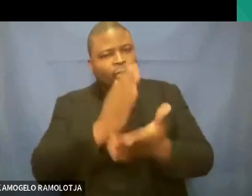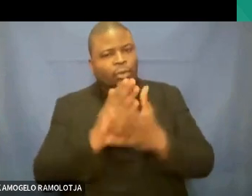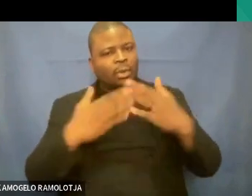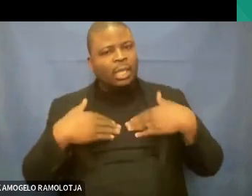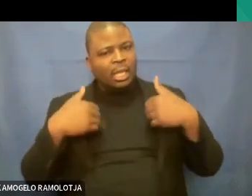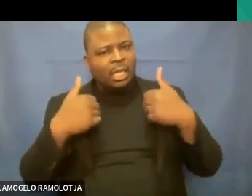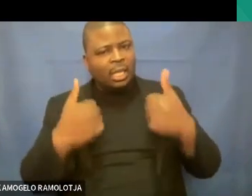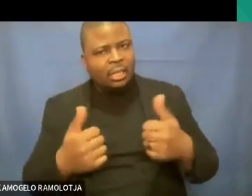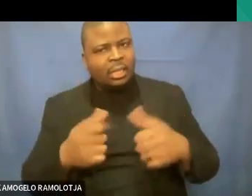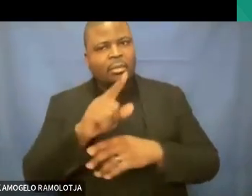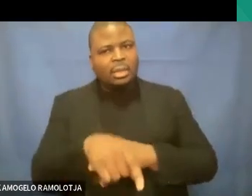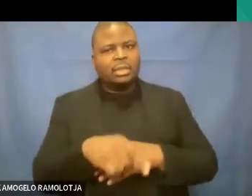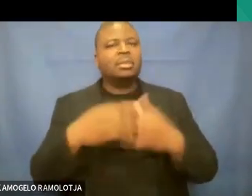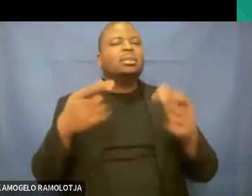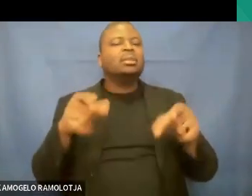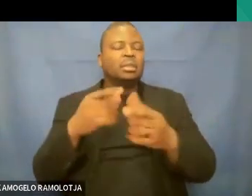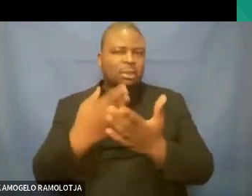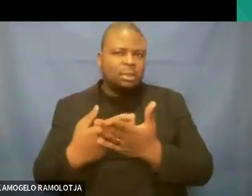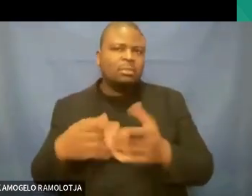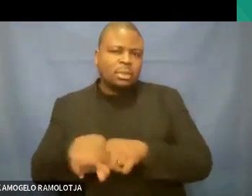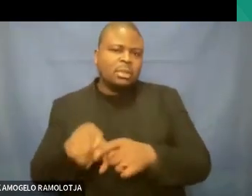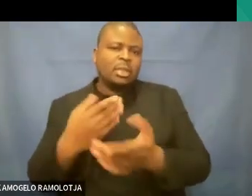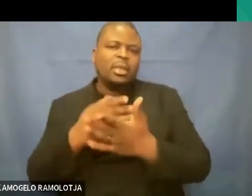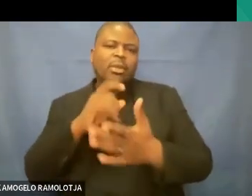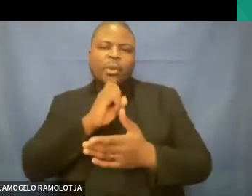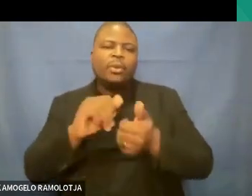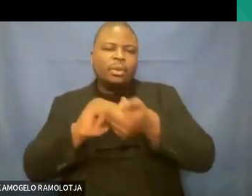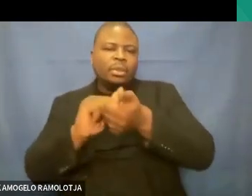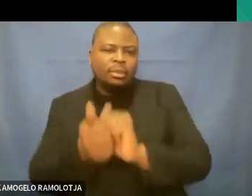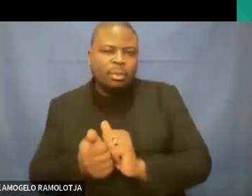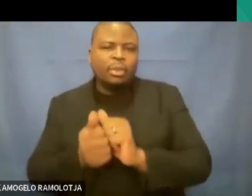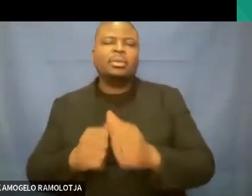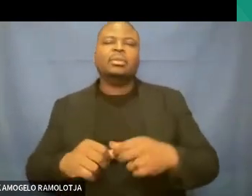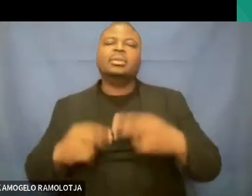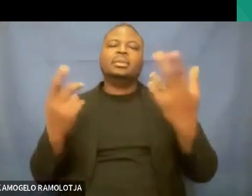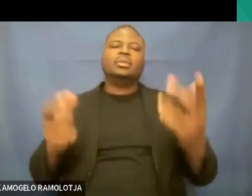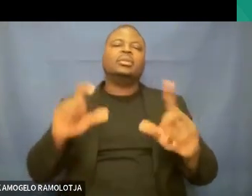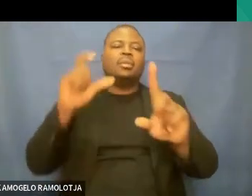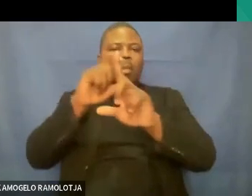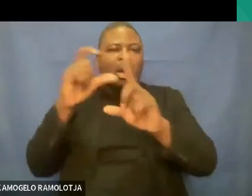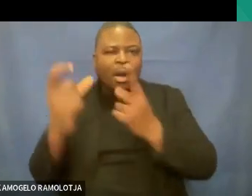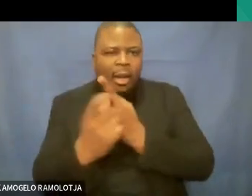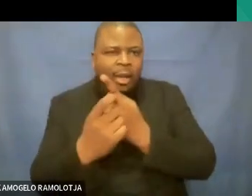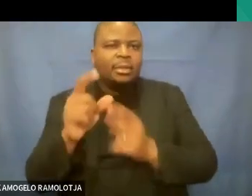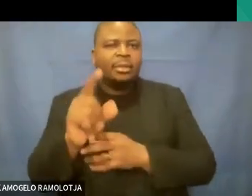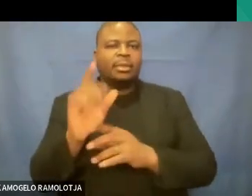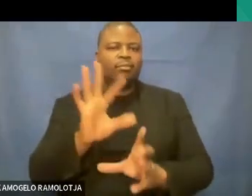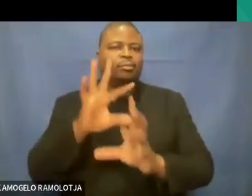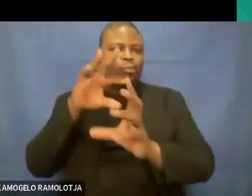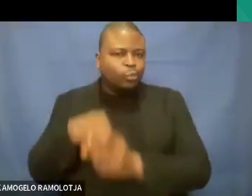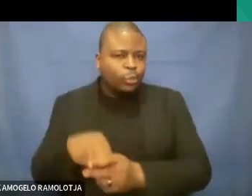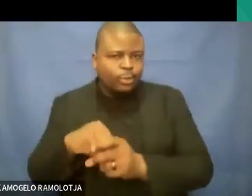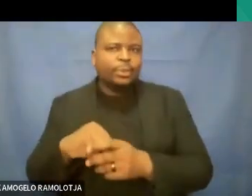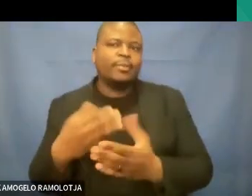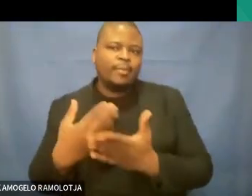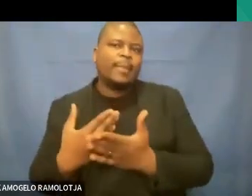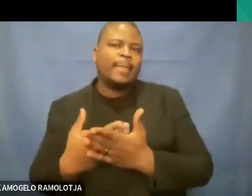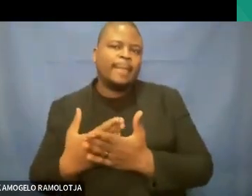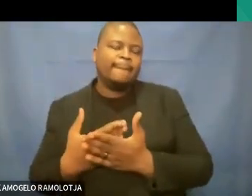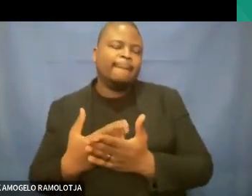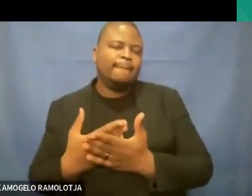use sports, we can use departments that relates to culture, so that whatever we do, is cultural